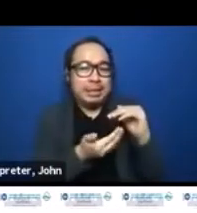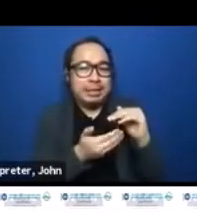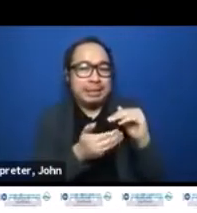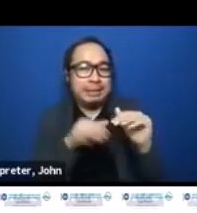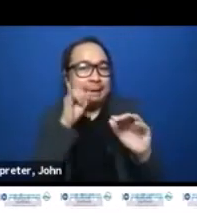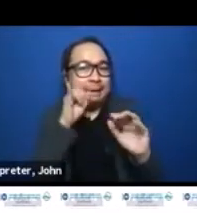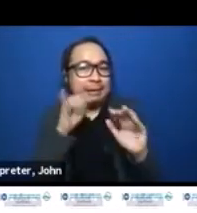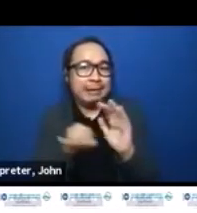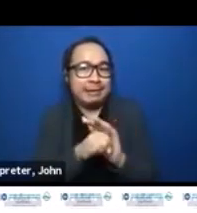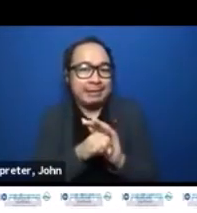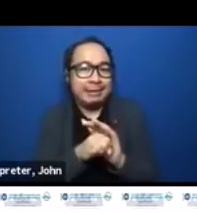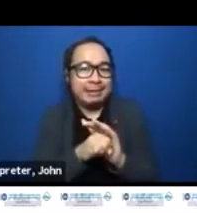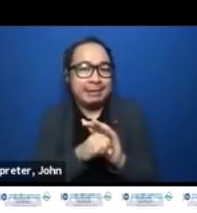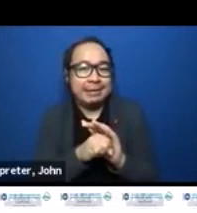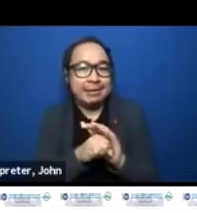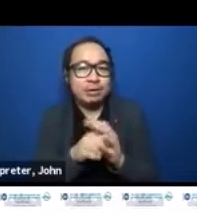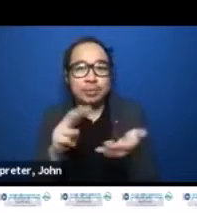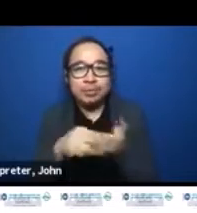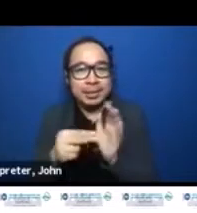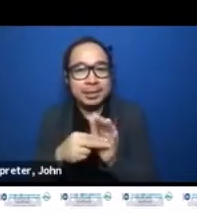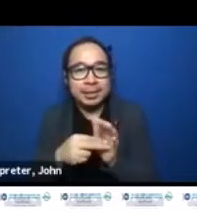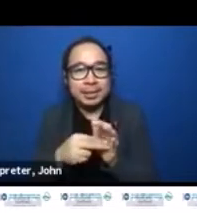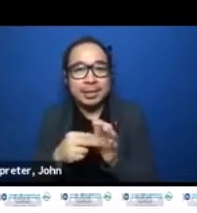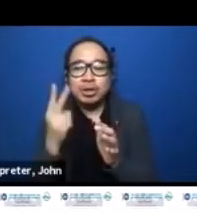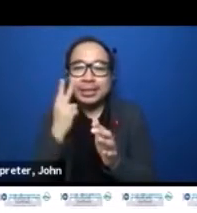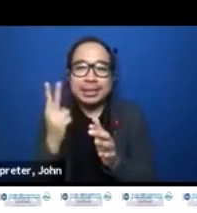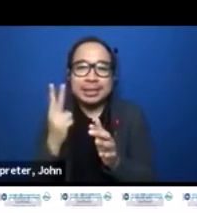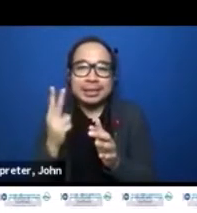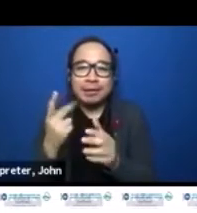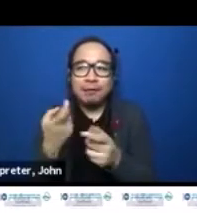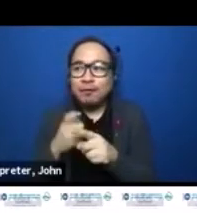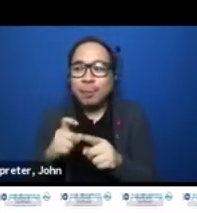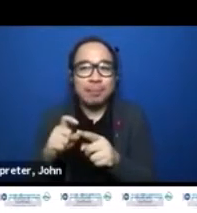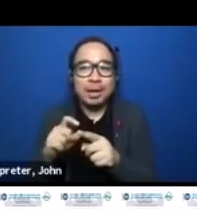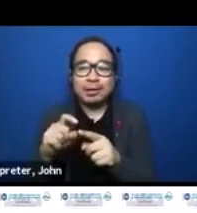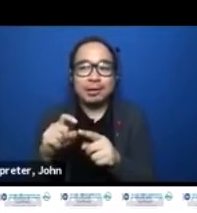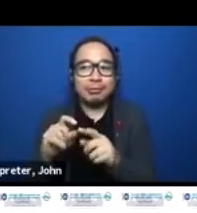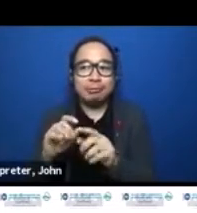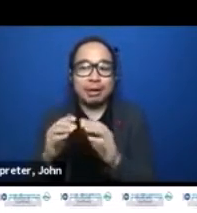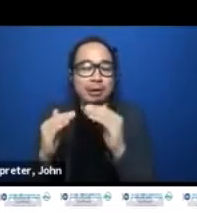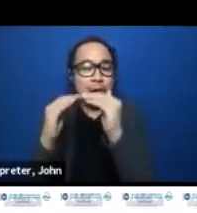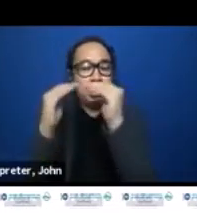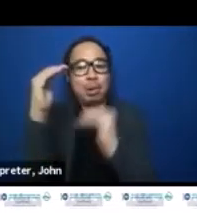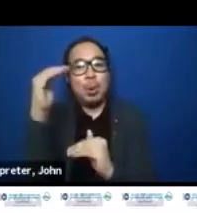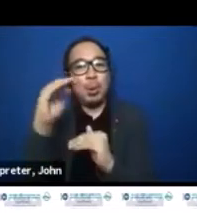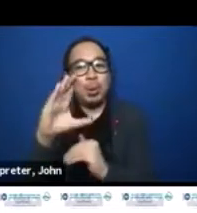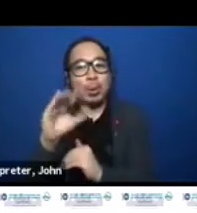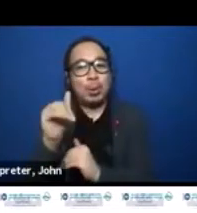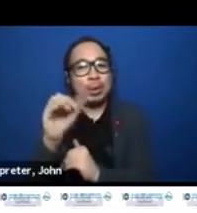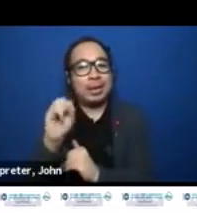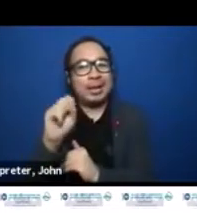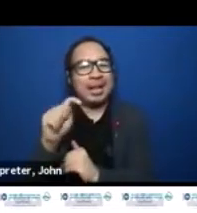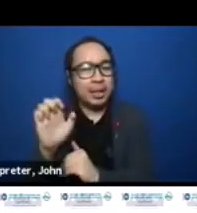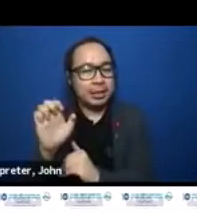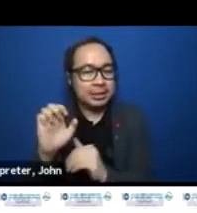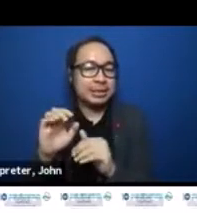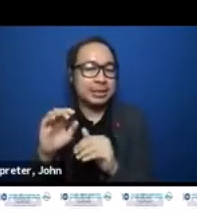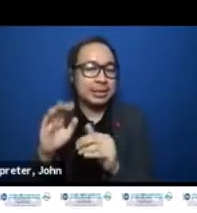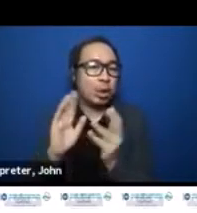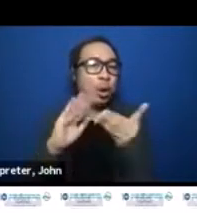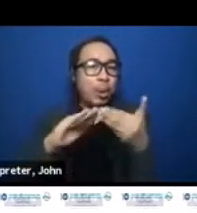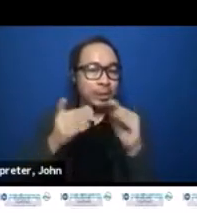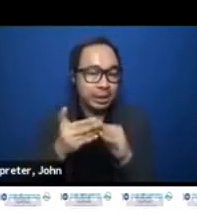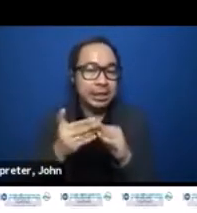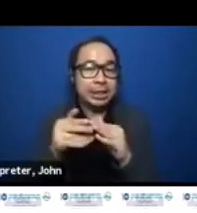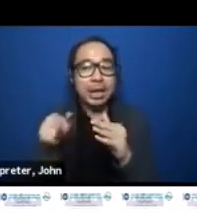So this was a Dalit girl from a lower caste community, and the root cause of such violence was highlighted